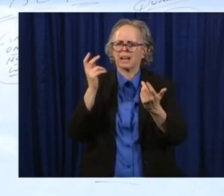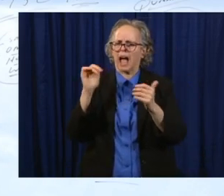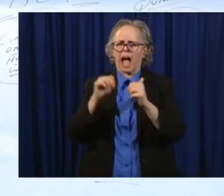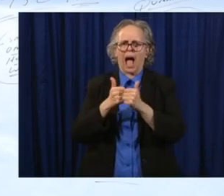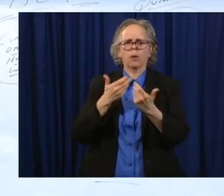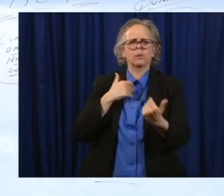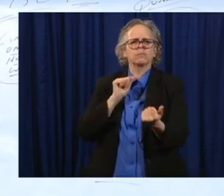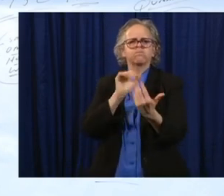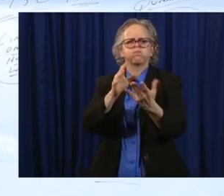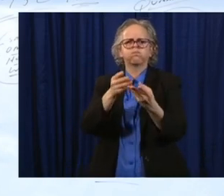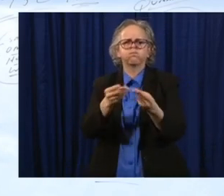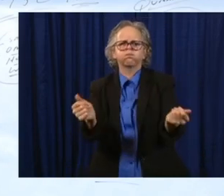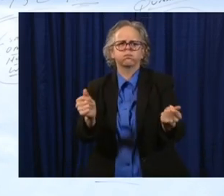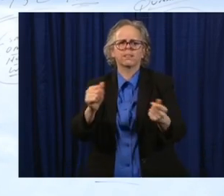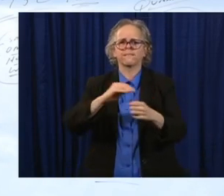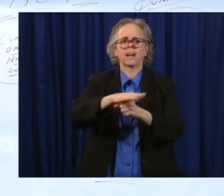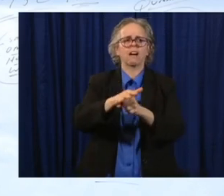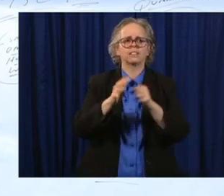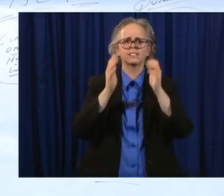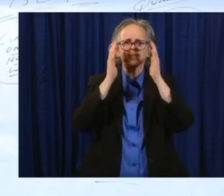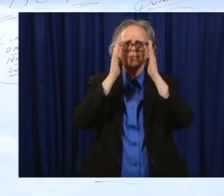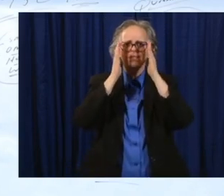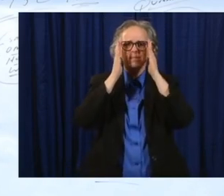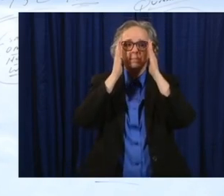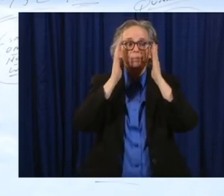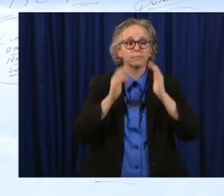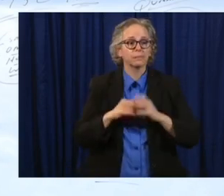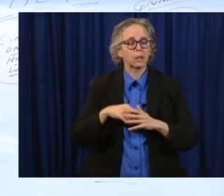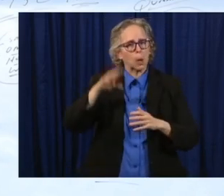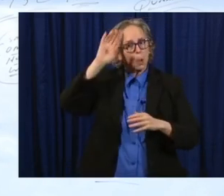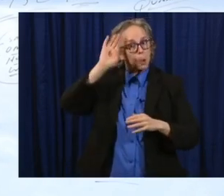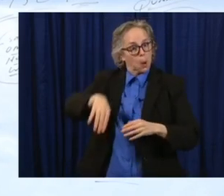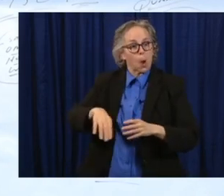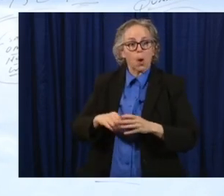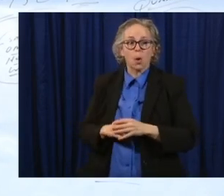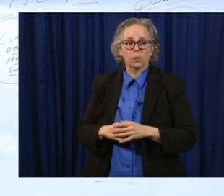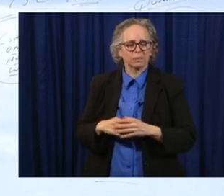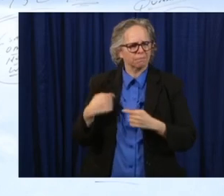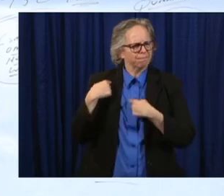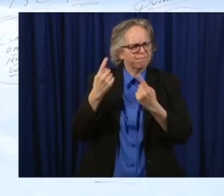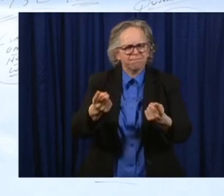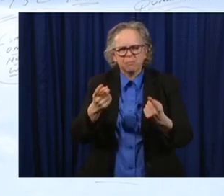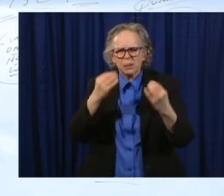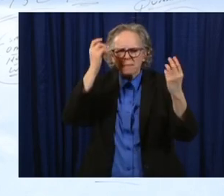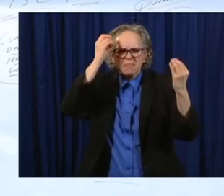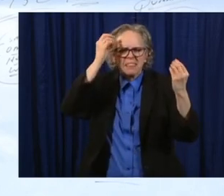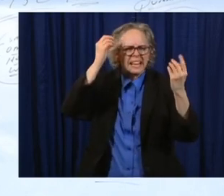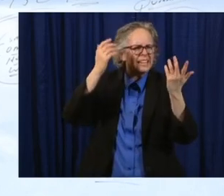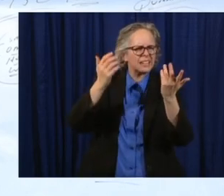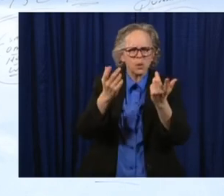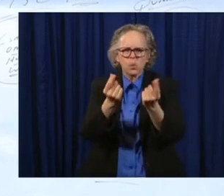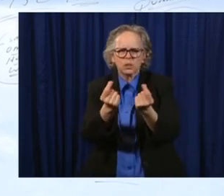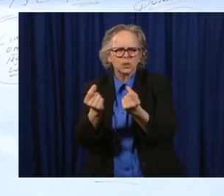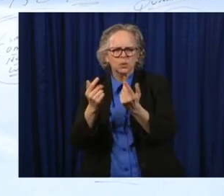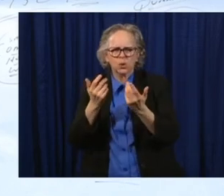The things that we are looking at in making these decisions, we obviously want to